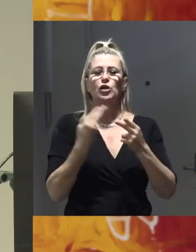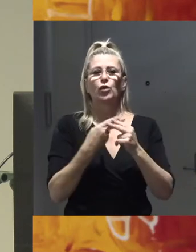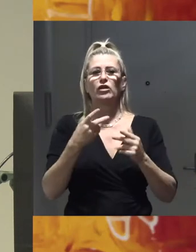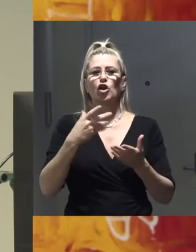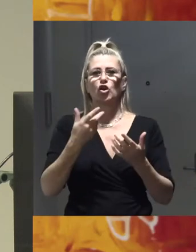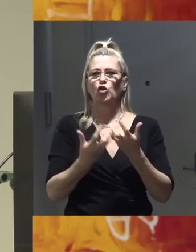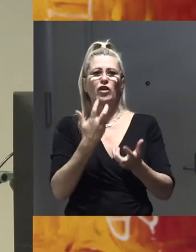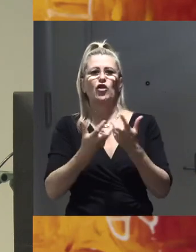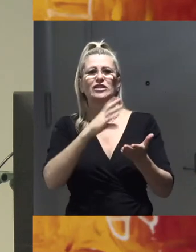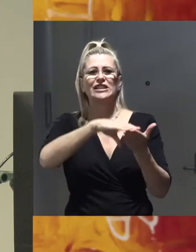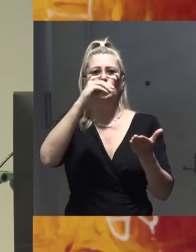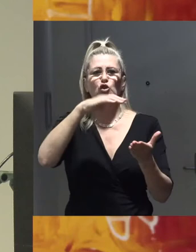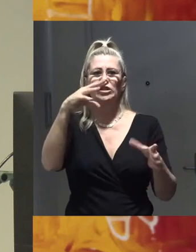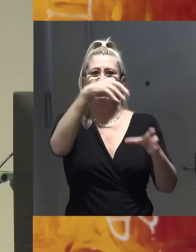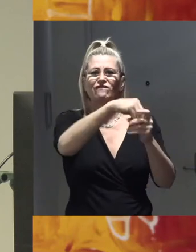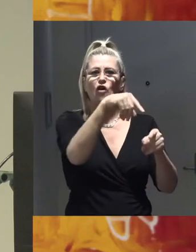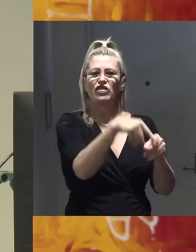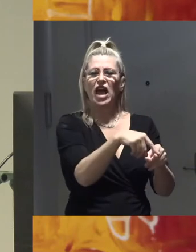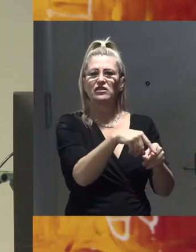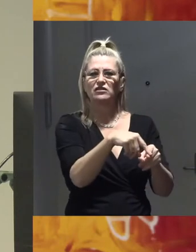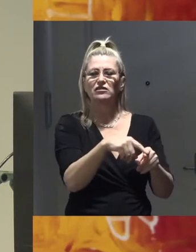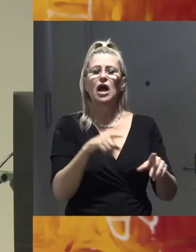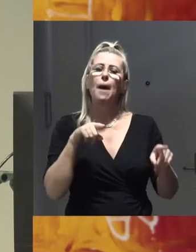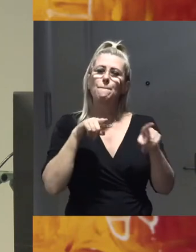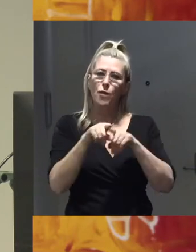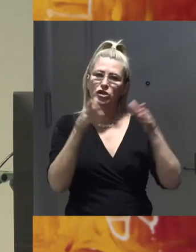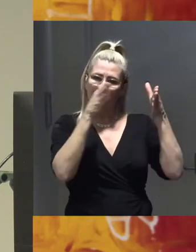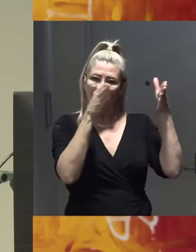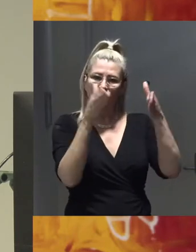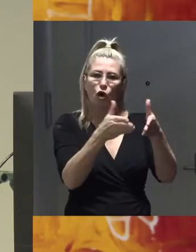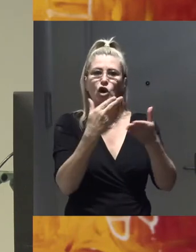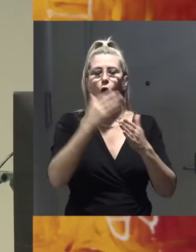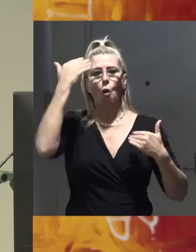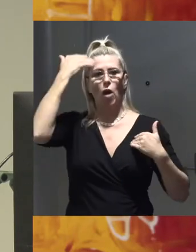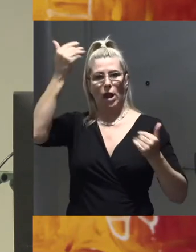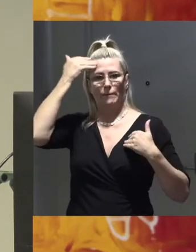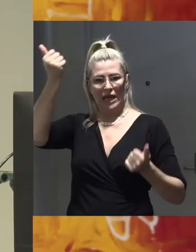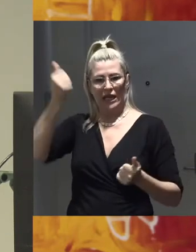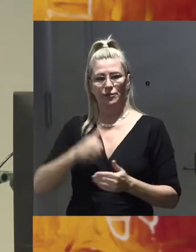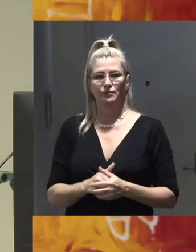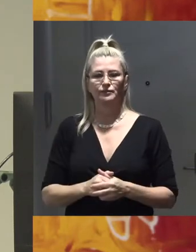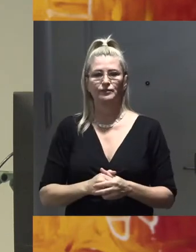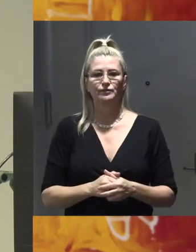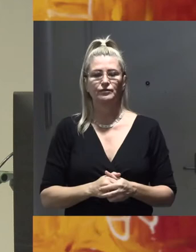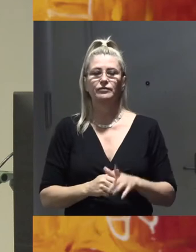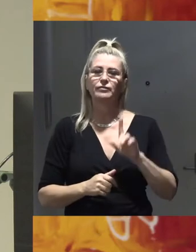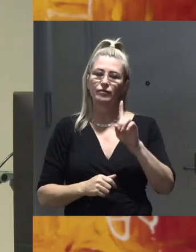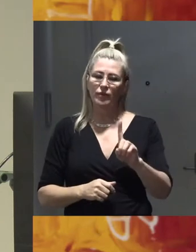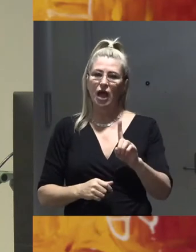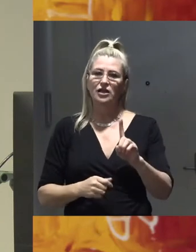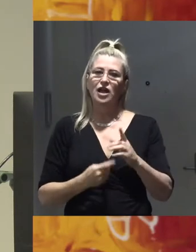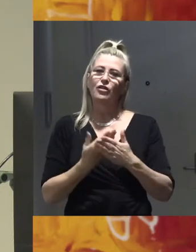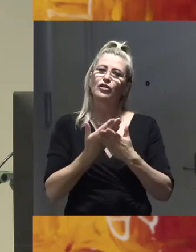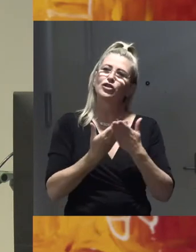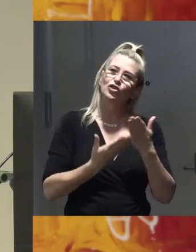university students and tended to focus solely on well-being. But the story is more